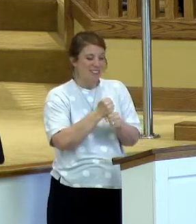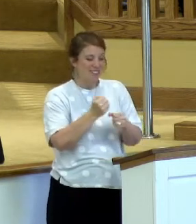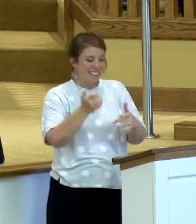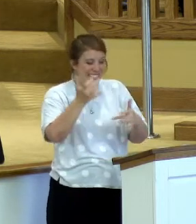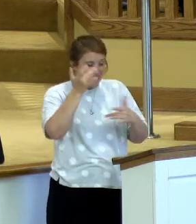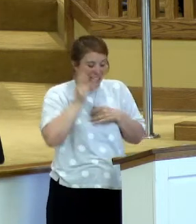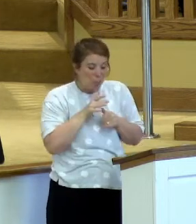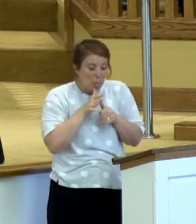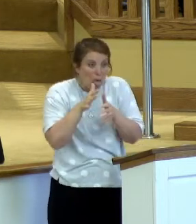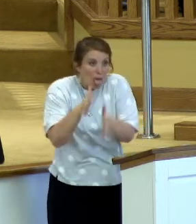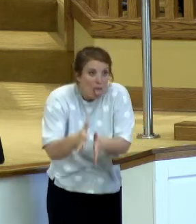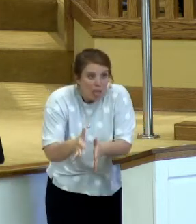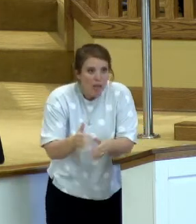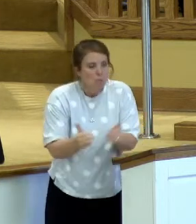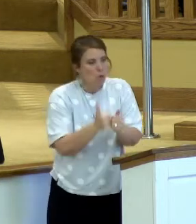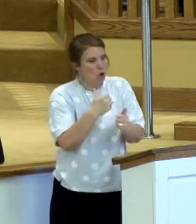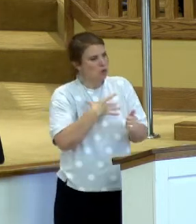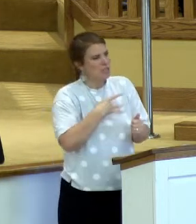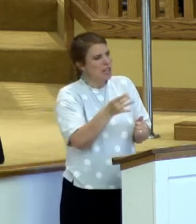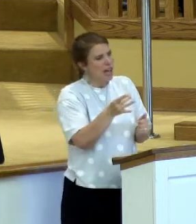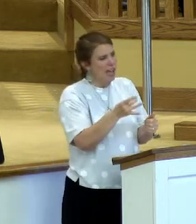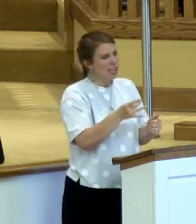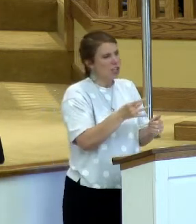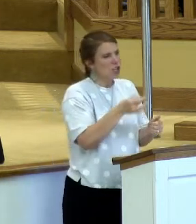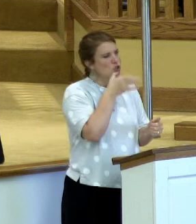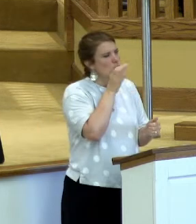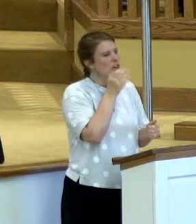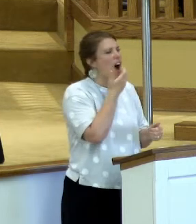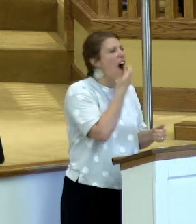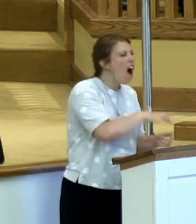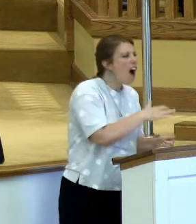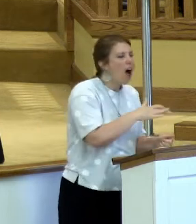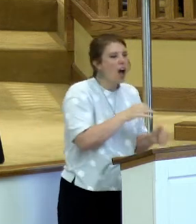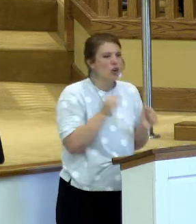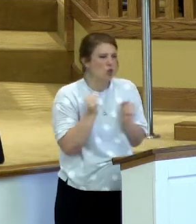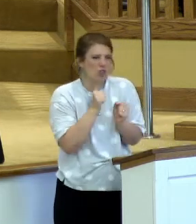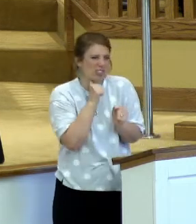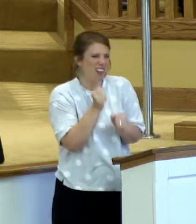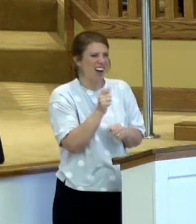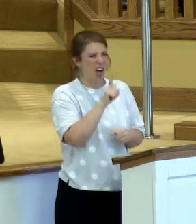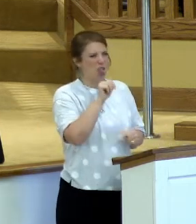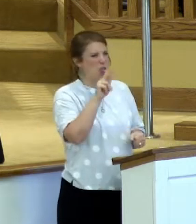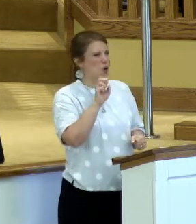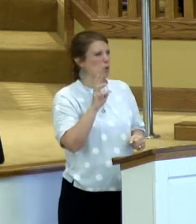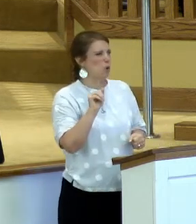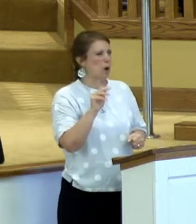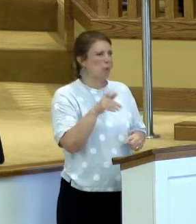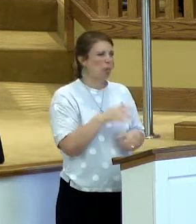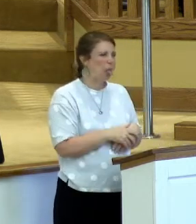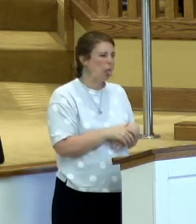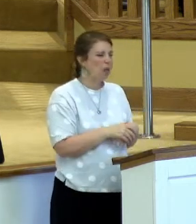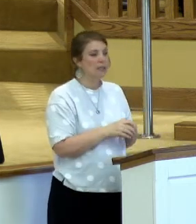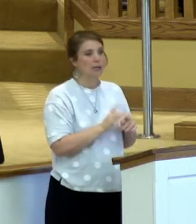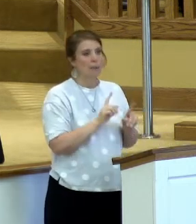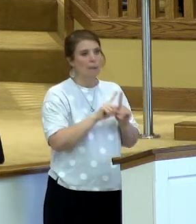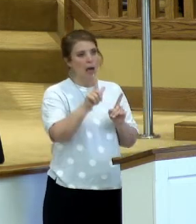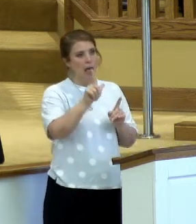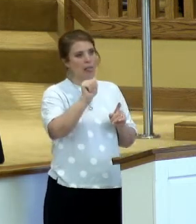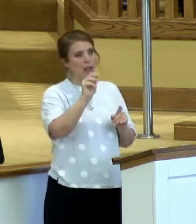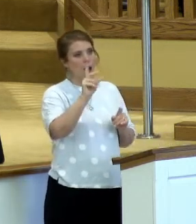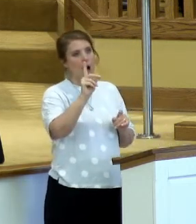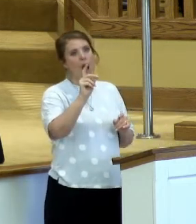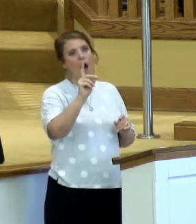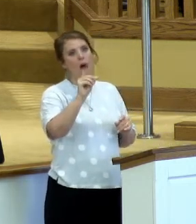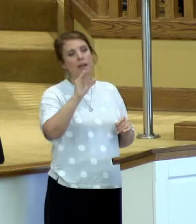out. Most of us like our drinks either hot or cold, not lukewarm. But Laodicea also means the rights